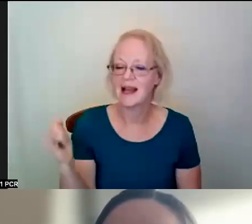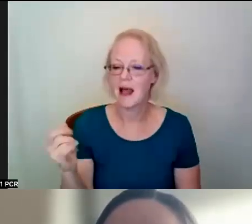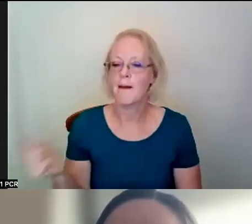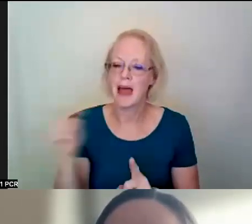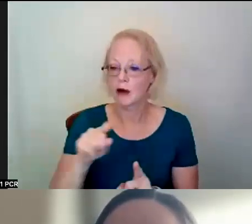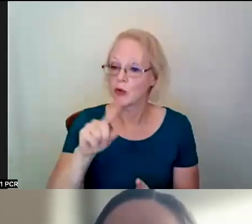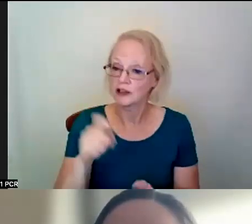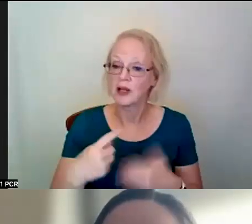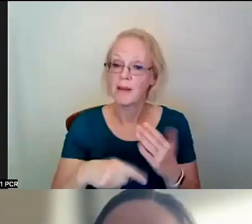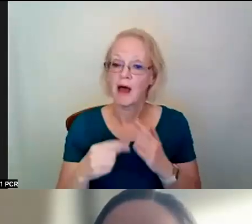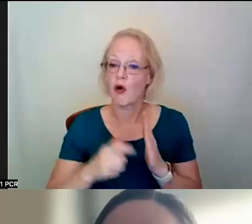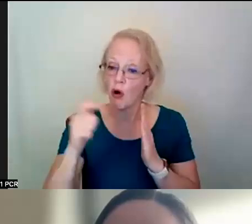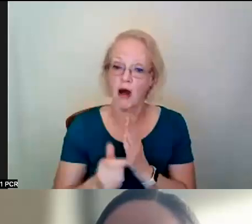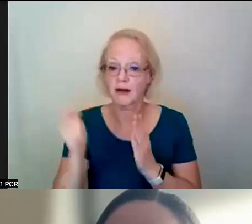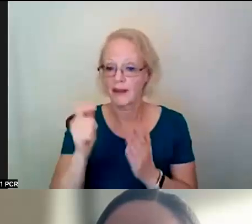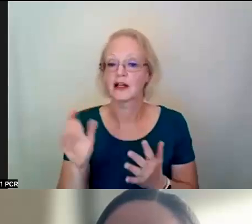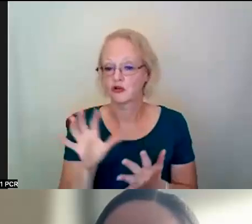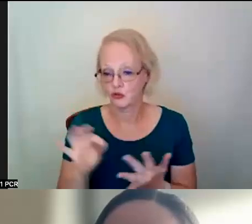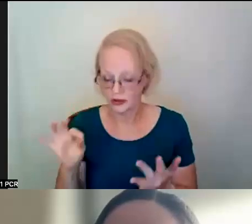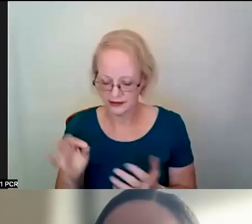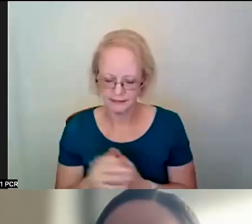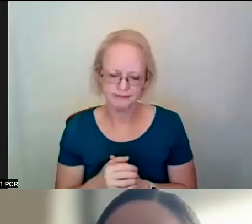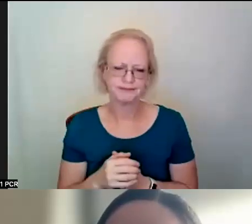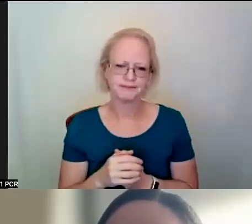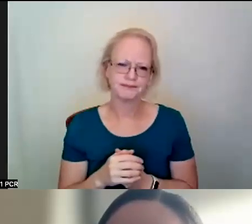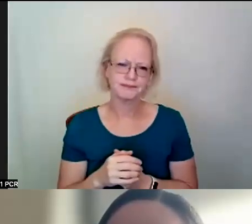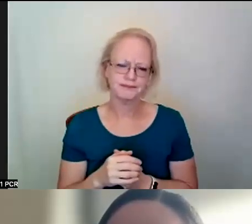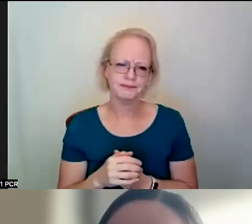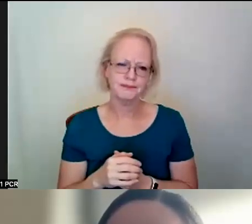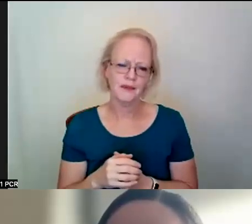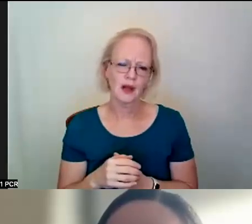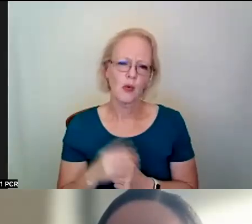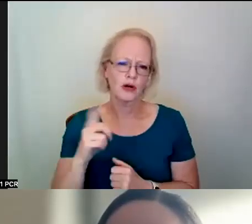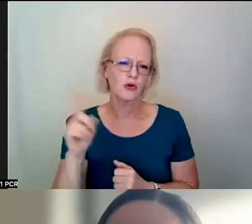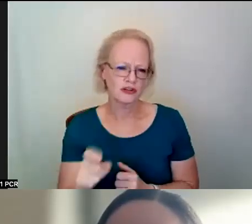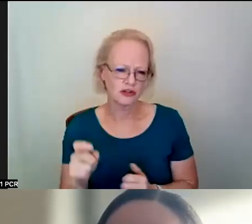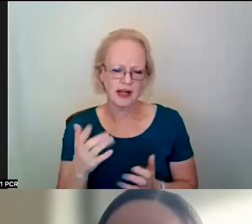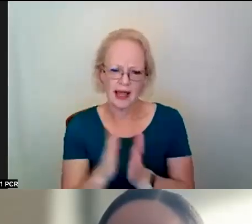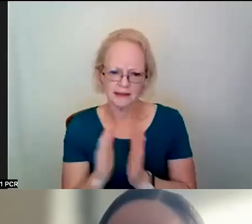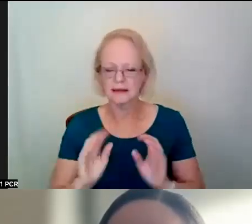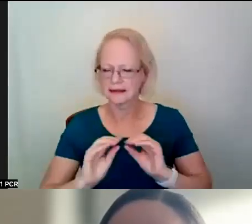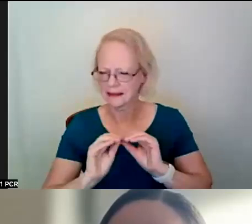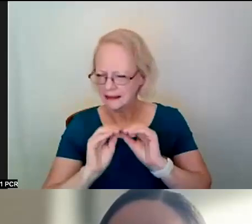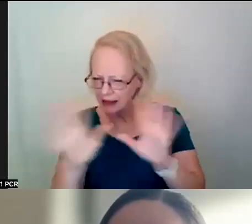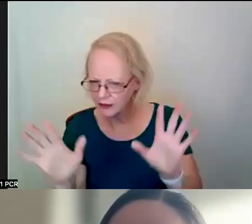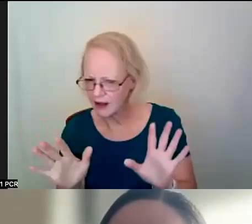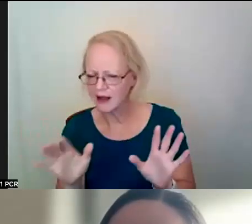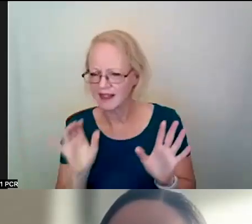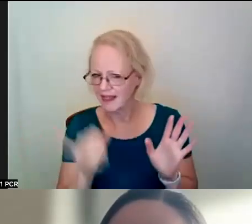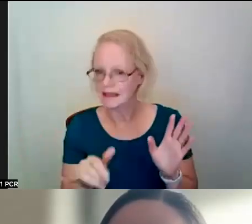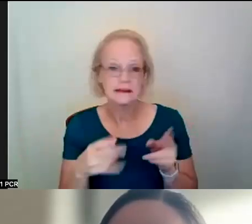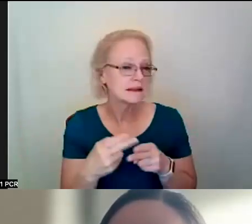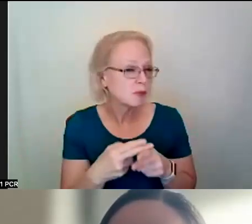choice. There is a question that is trying to clarify if you view this as a temporary